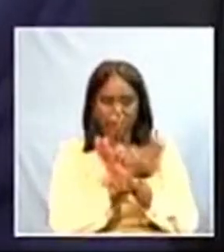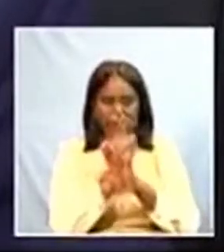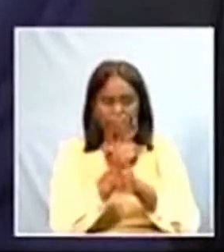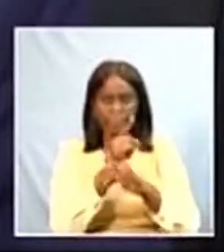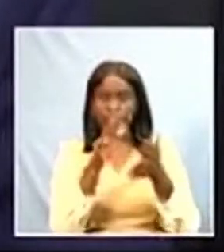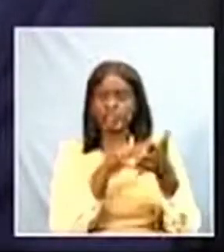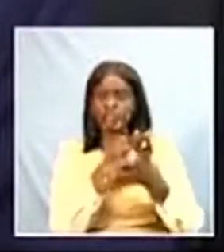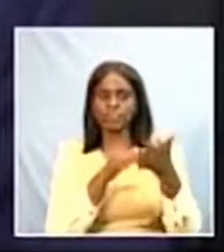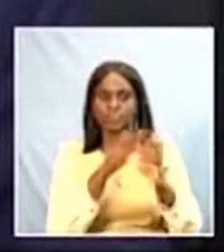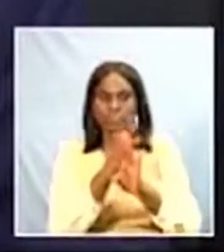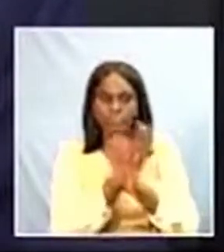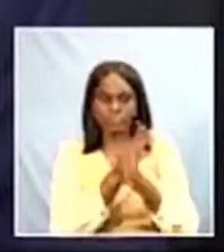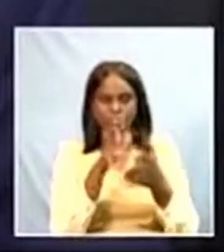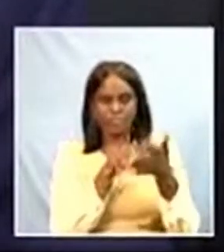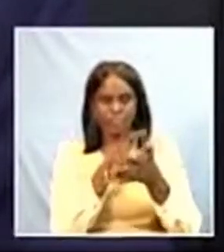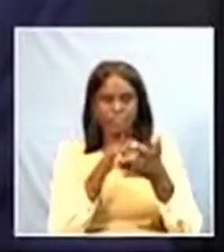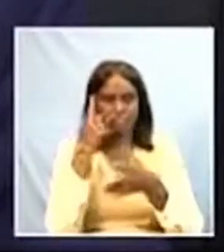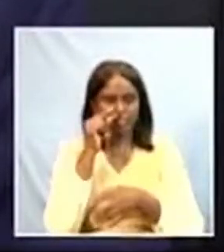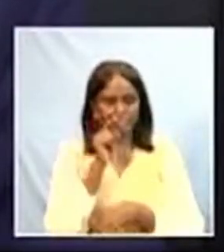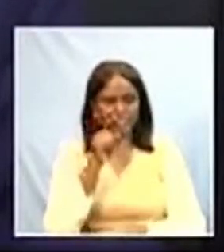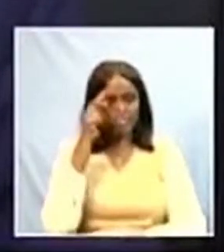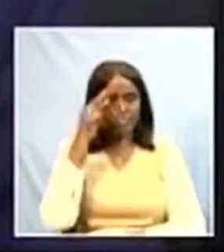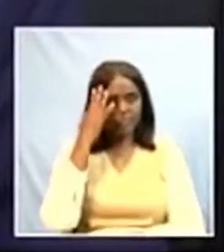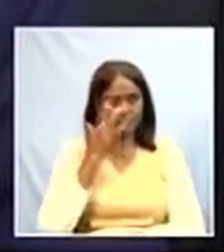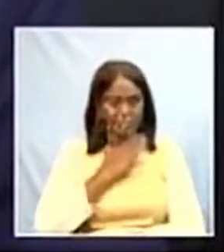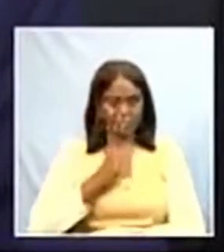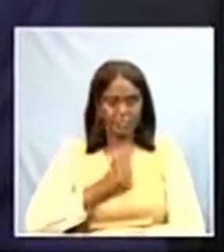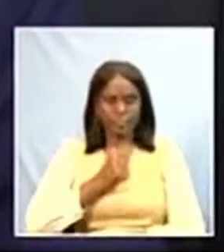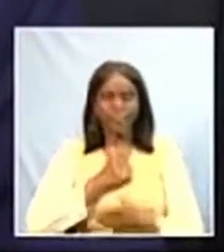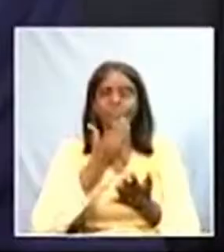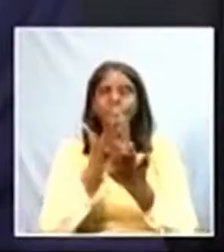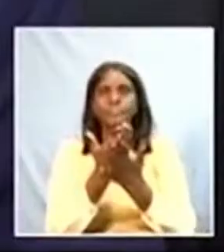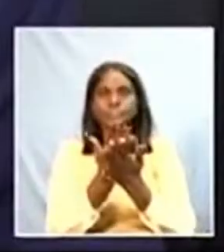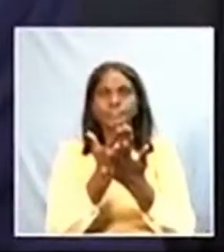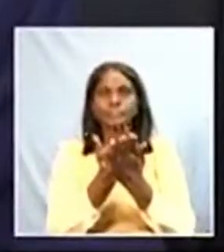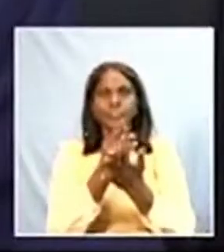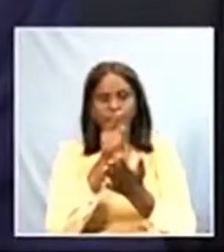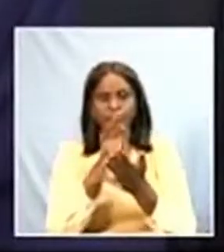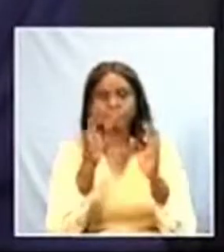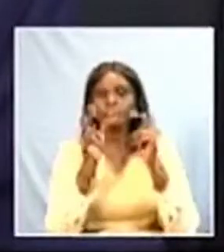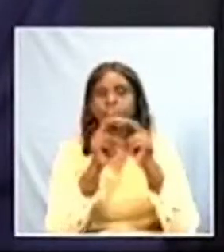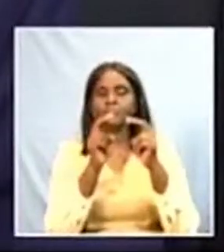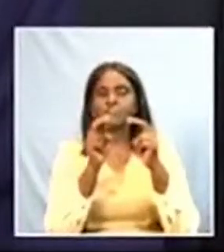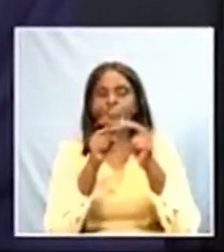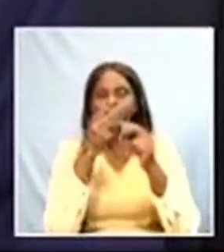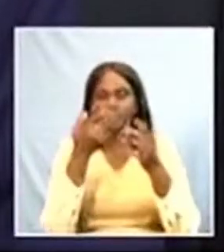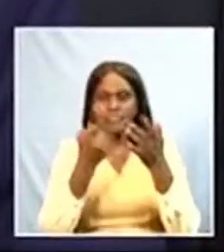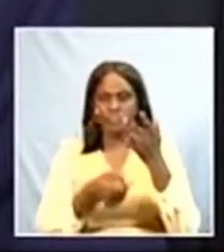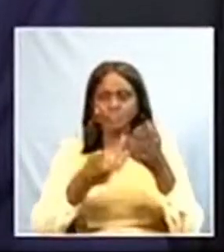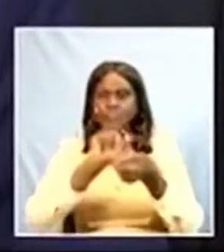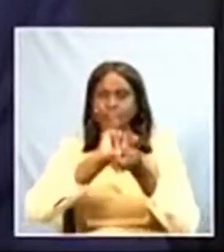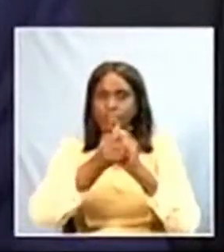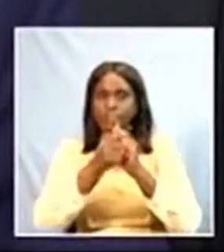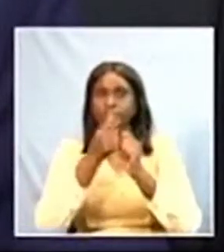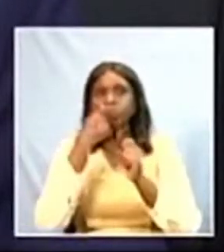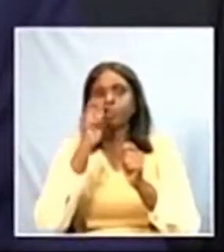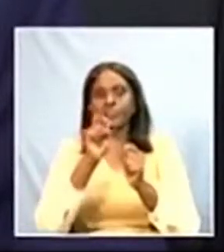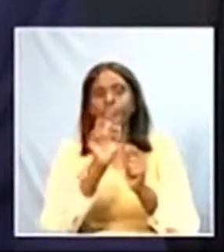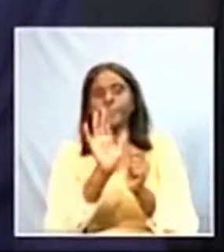the table. It is for this reason that I'm recommending that the contracts be ratified